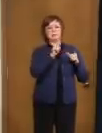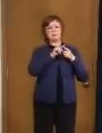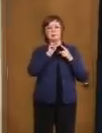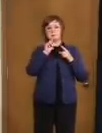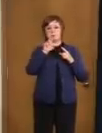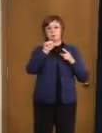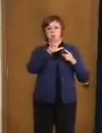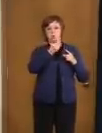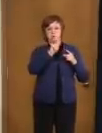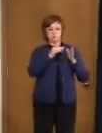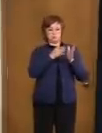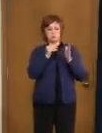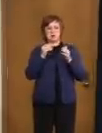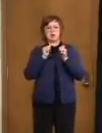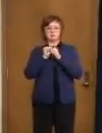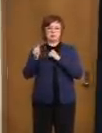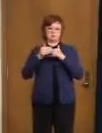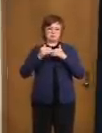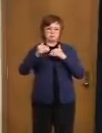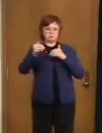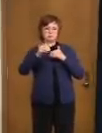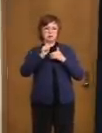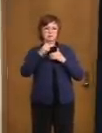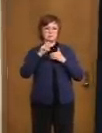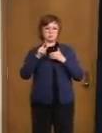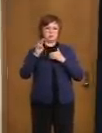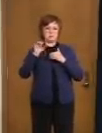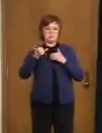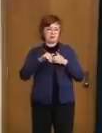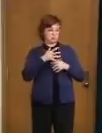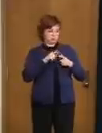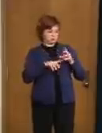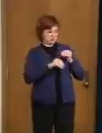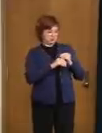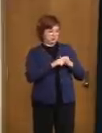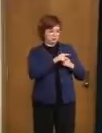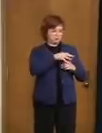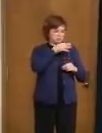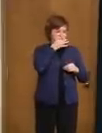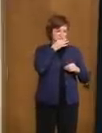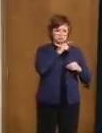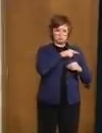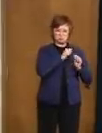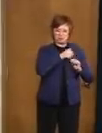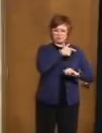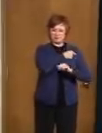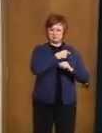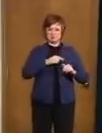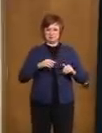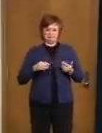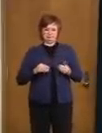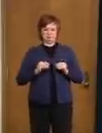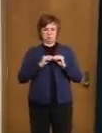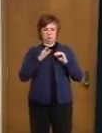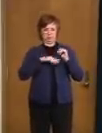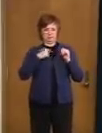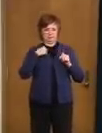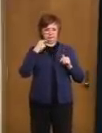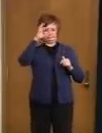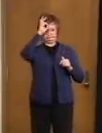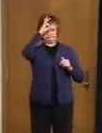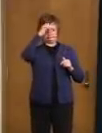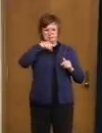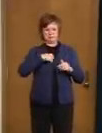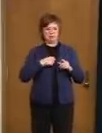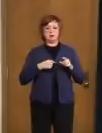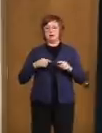delivered to us post the first quarter. Have anything to add on that? You're the guru on vaccines. Yeah, no, I'll just say that once we